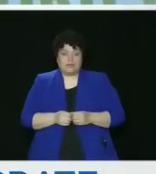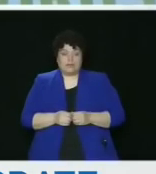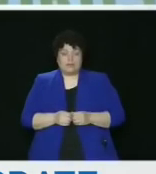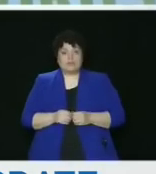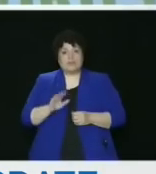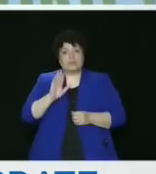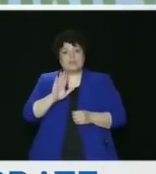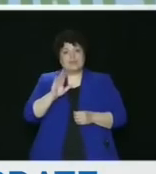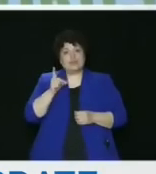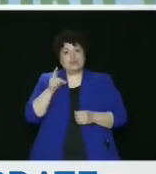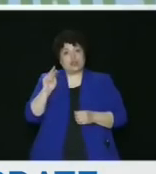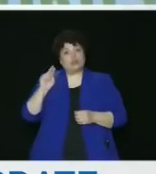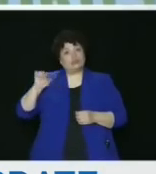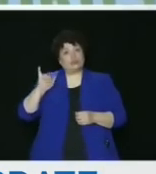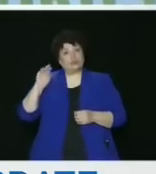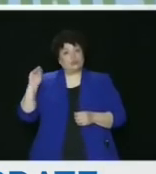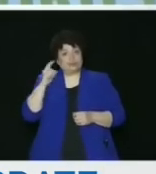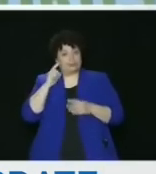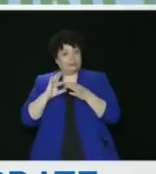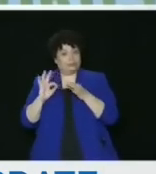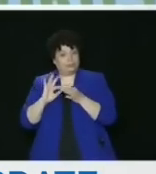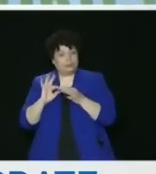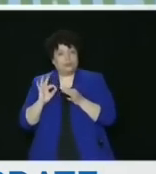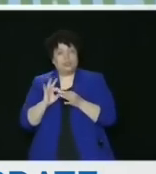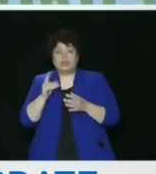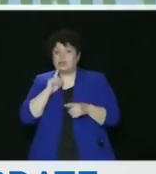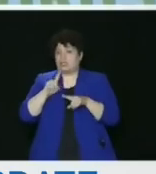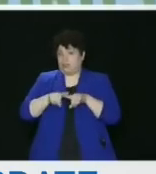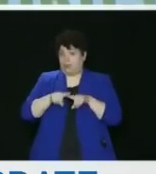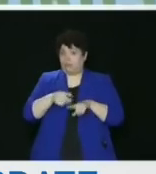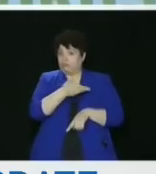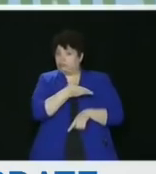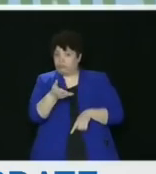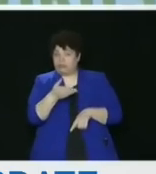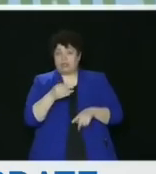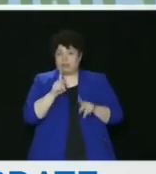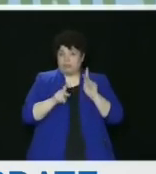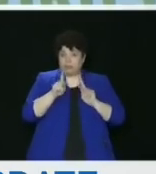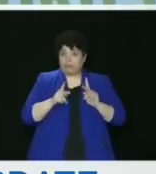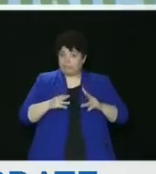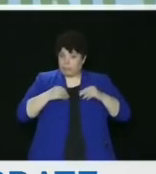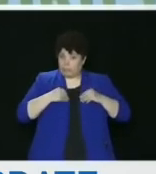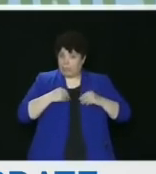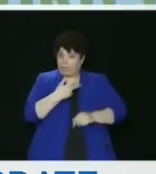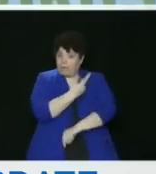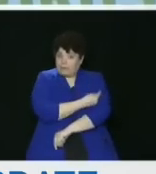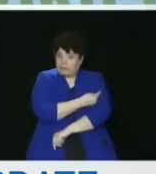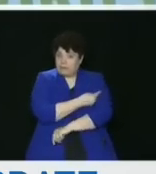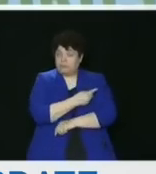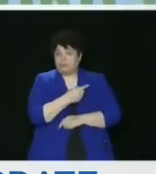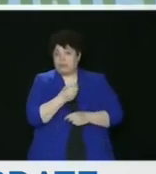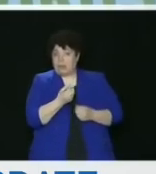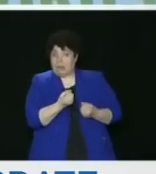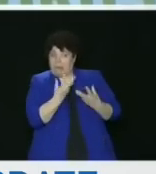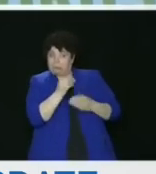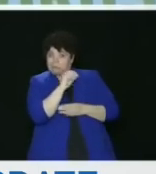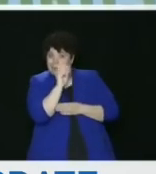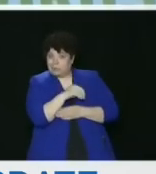As Dr. New said, it will depend on the uptake of vaccination. And also,